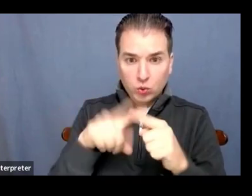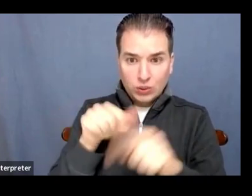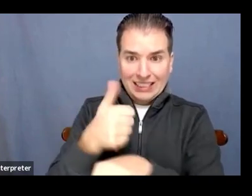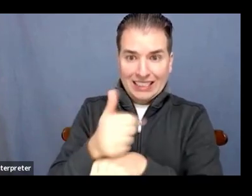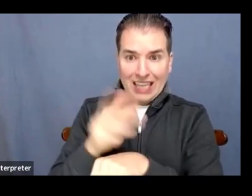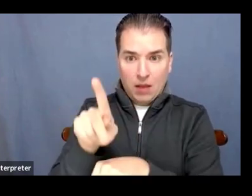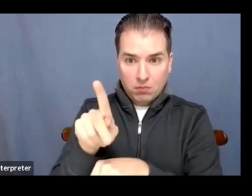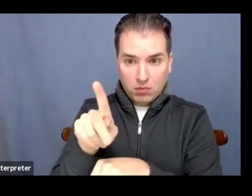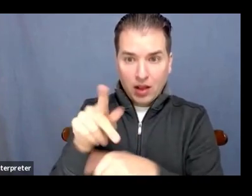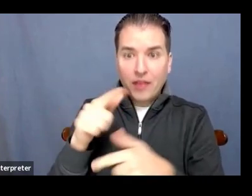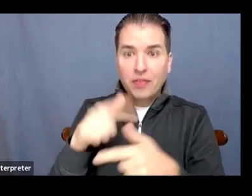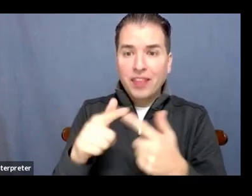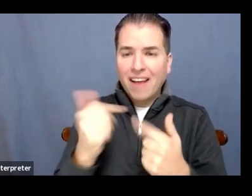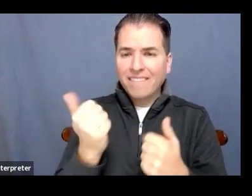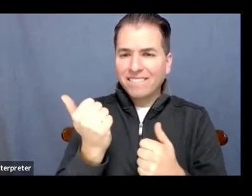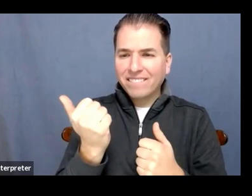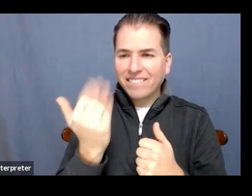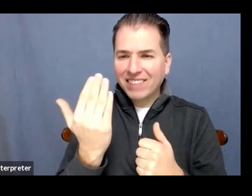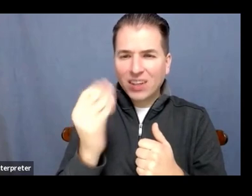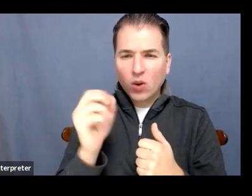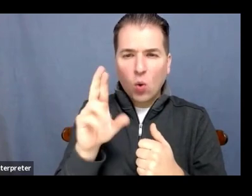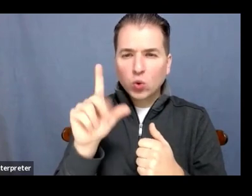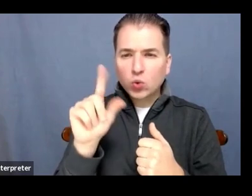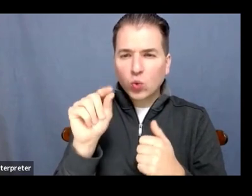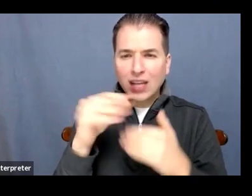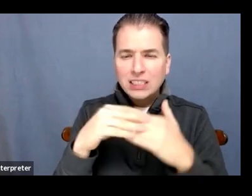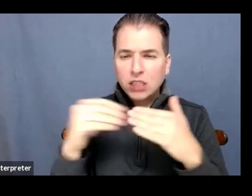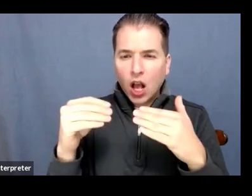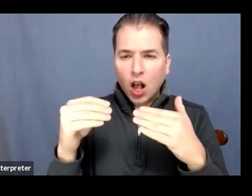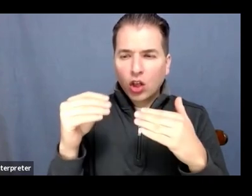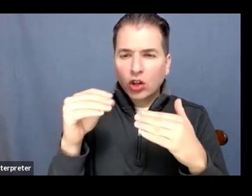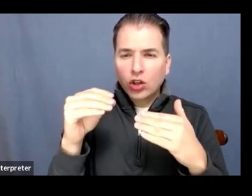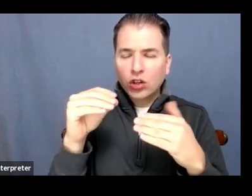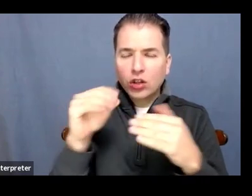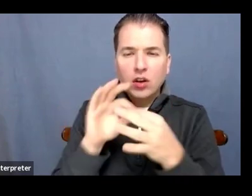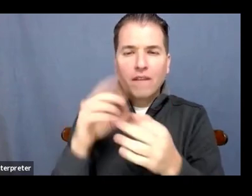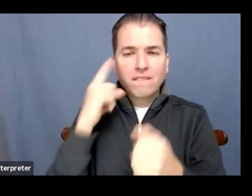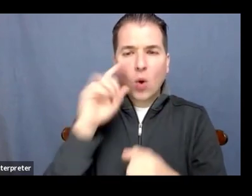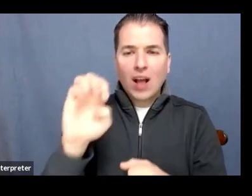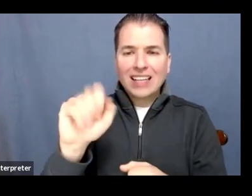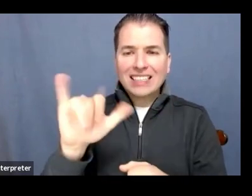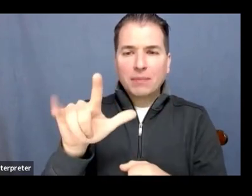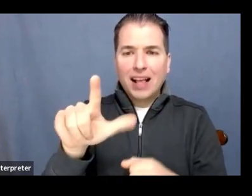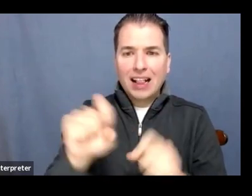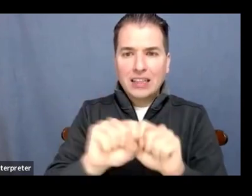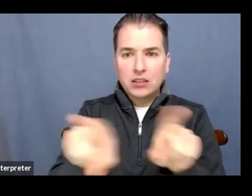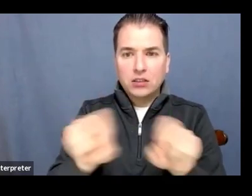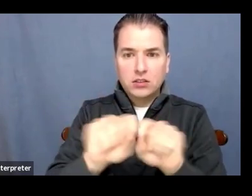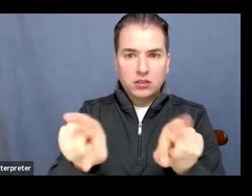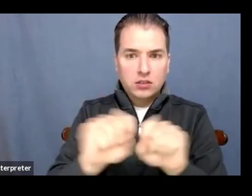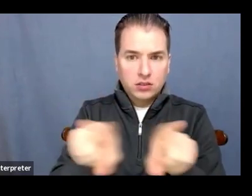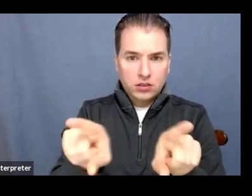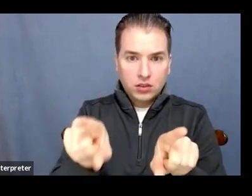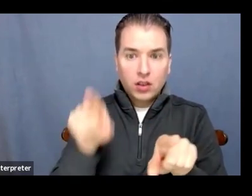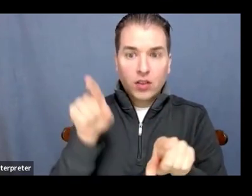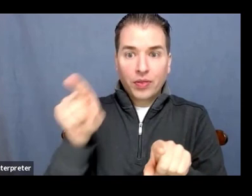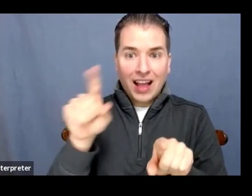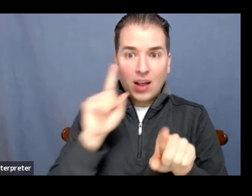per email that went out against the database. So it seemed to be a very cost-effective approach. Again,